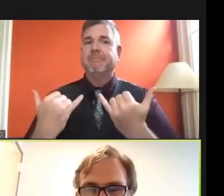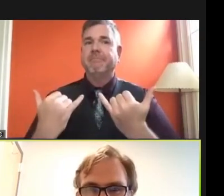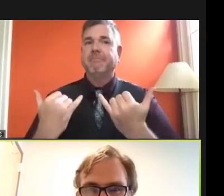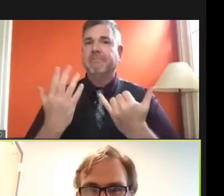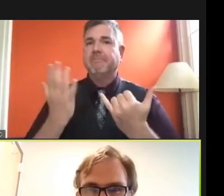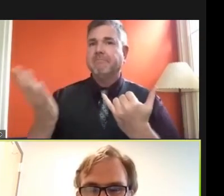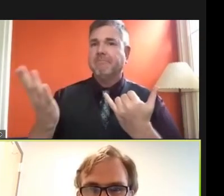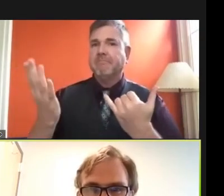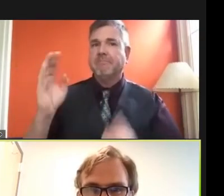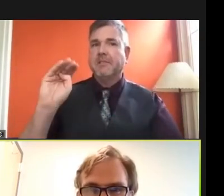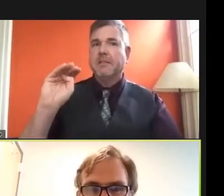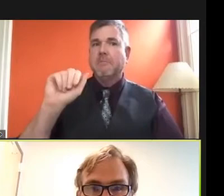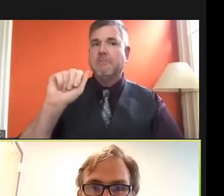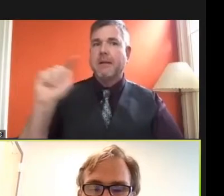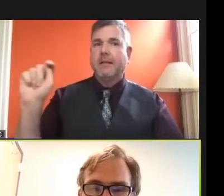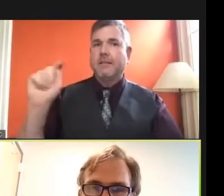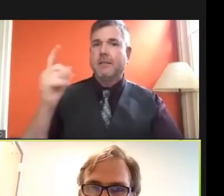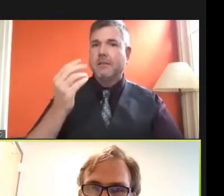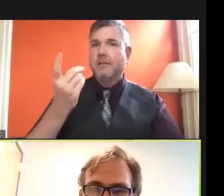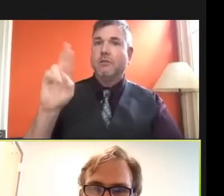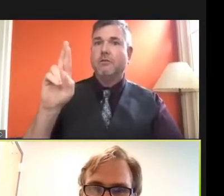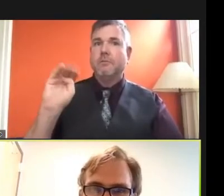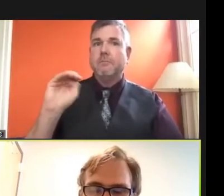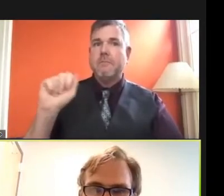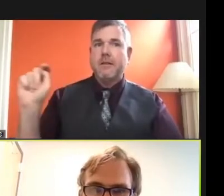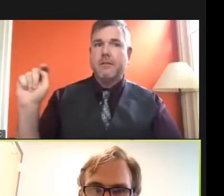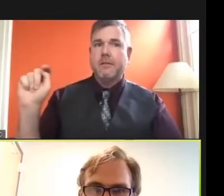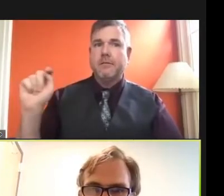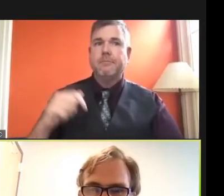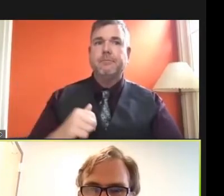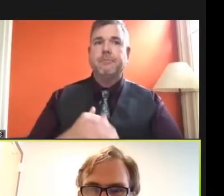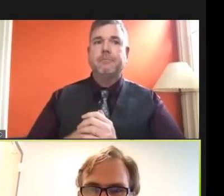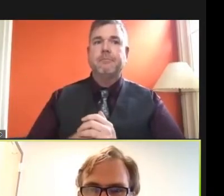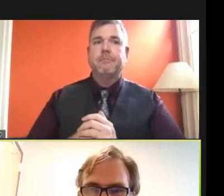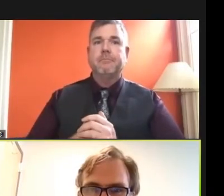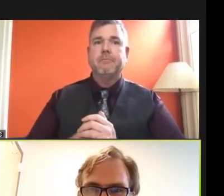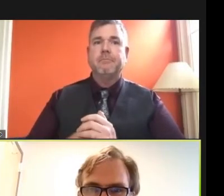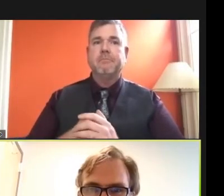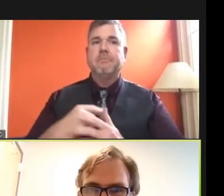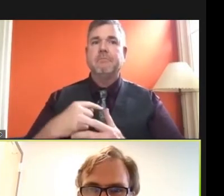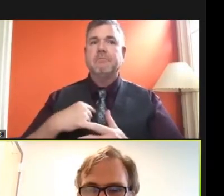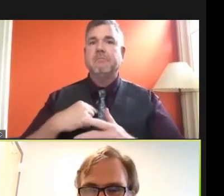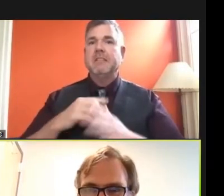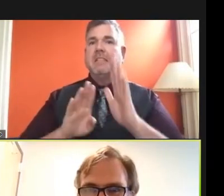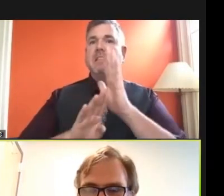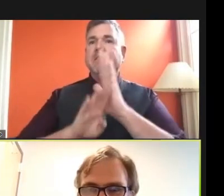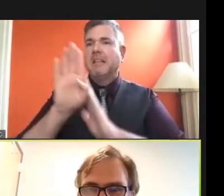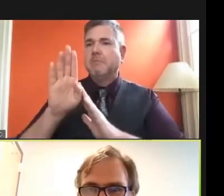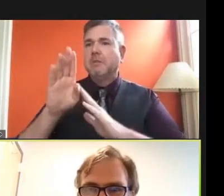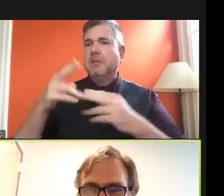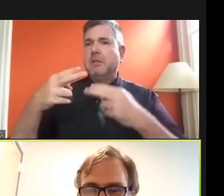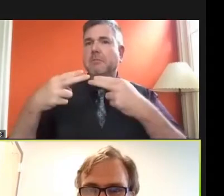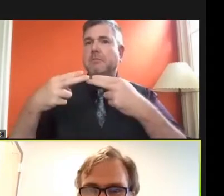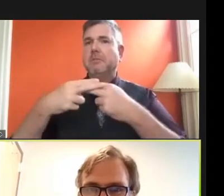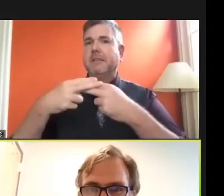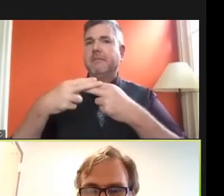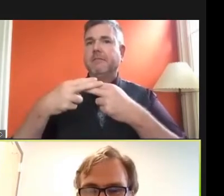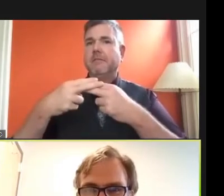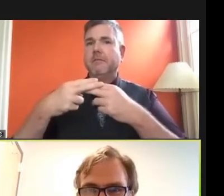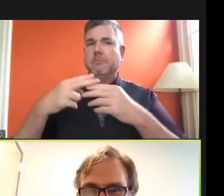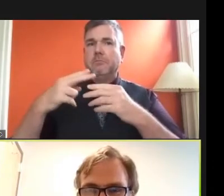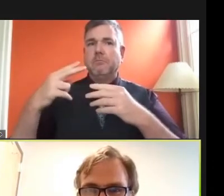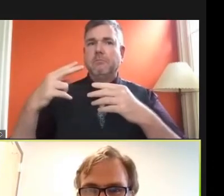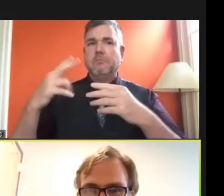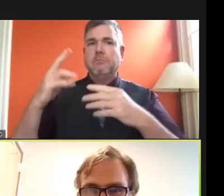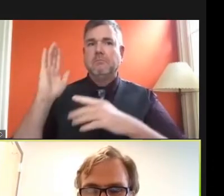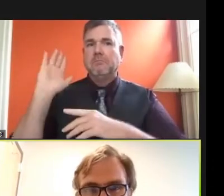go over the status of where we are right now, and then we'll have some time with Max and